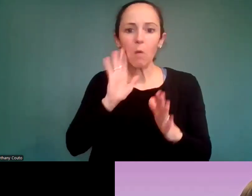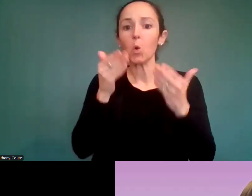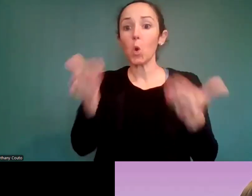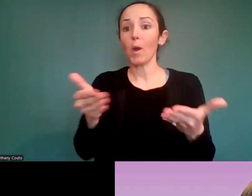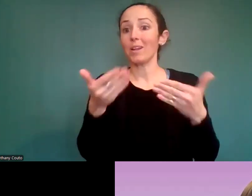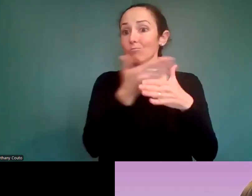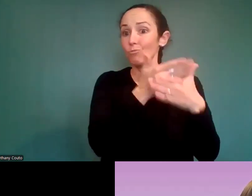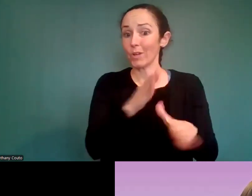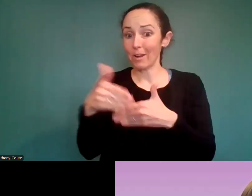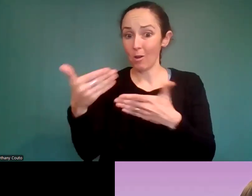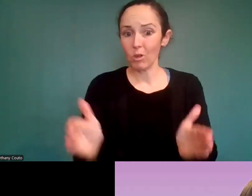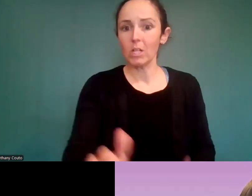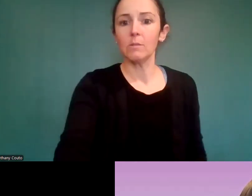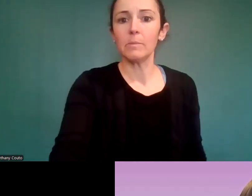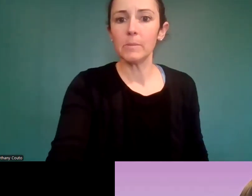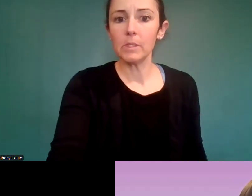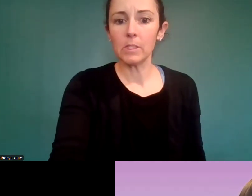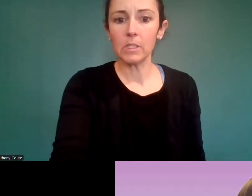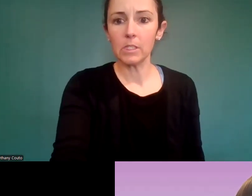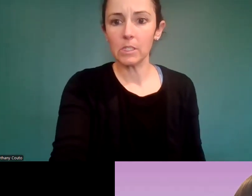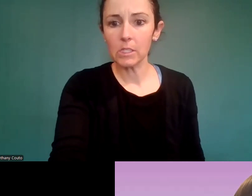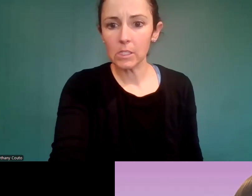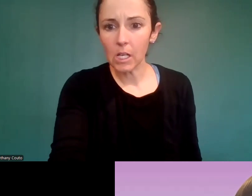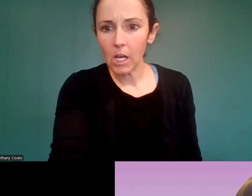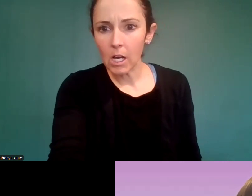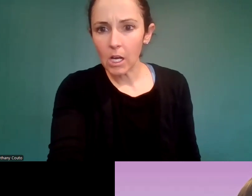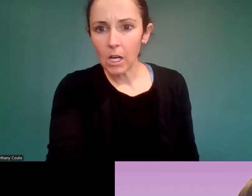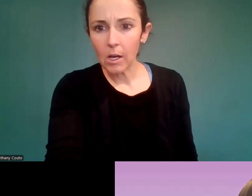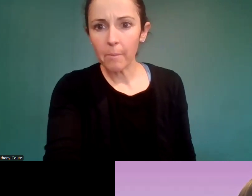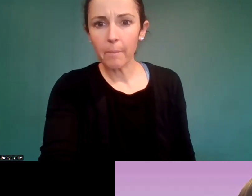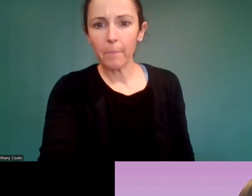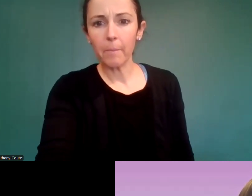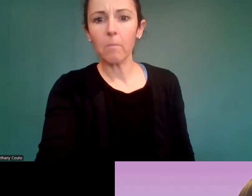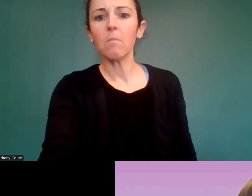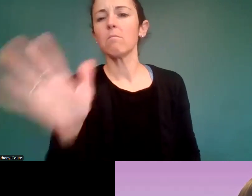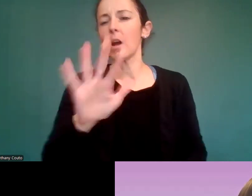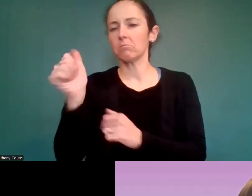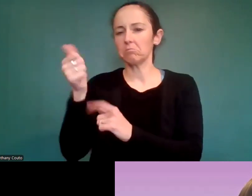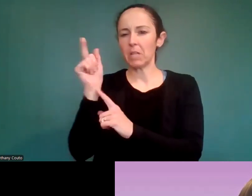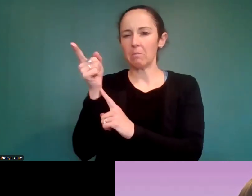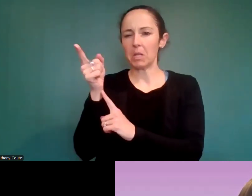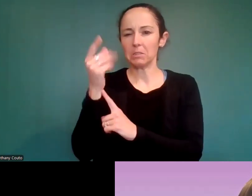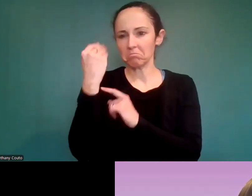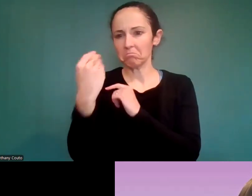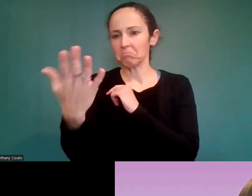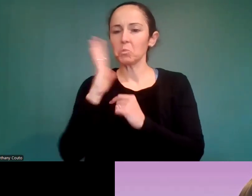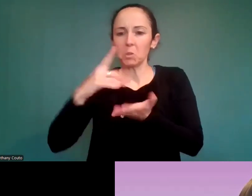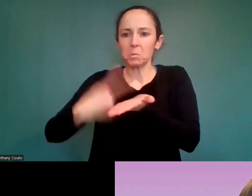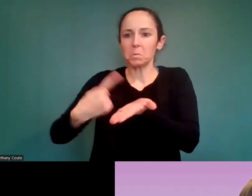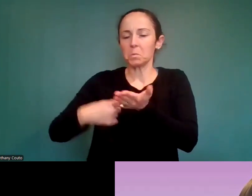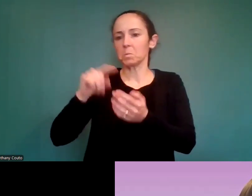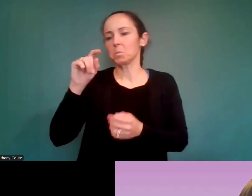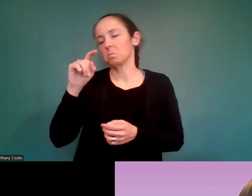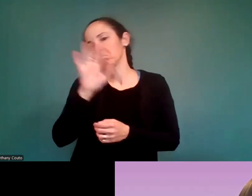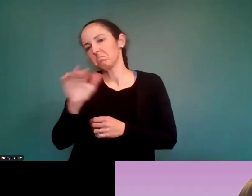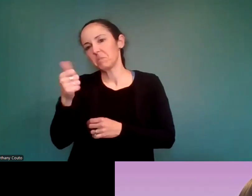breakout rooms. I imagine doing that, Isabel, too. I imagine we'll go for about 10 minutes. So I have 1:45 right now. We'll go to about